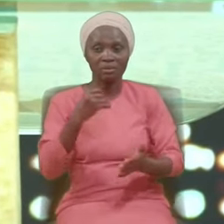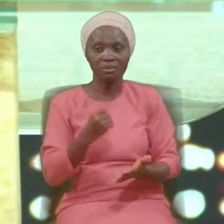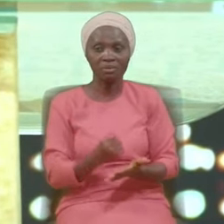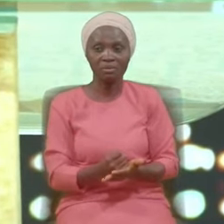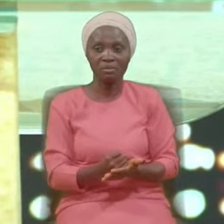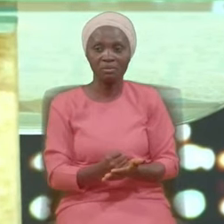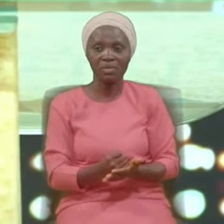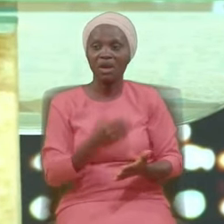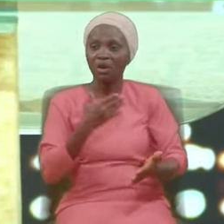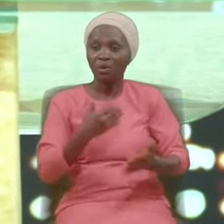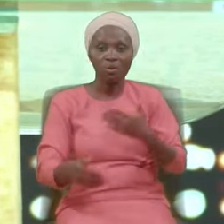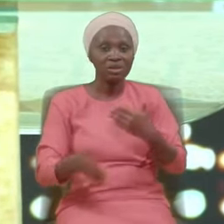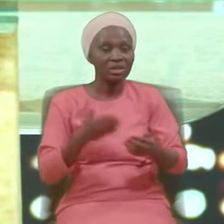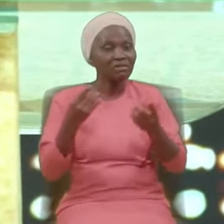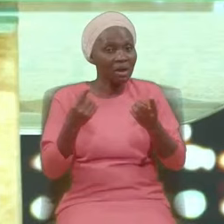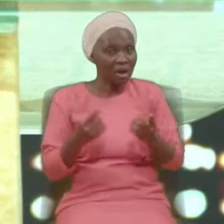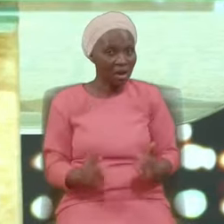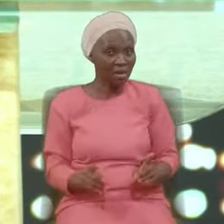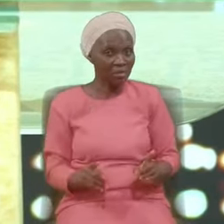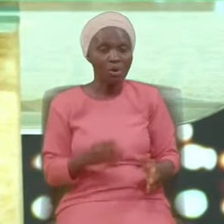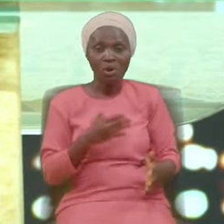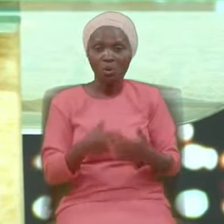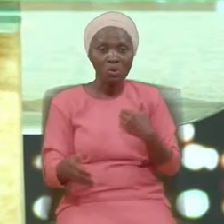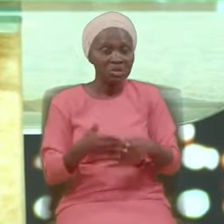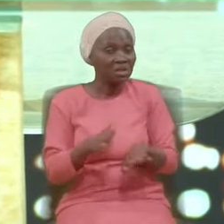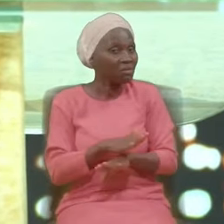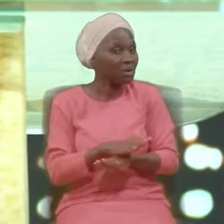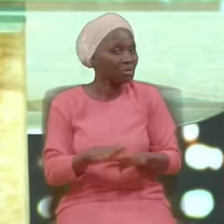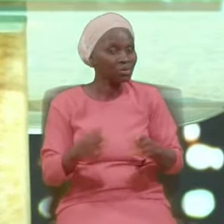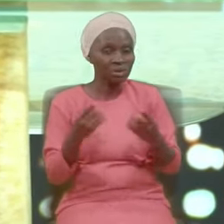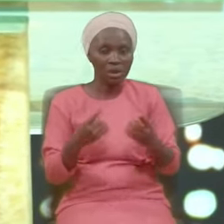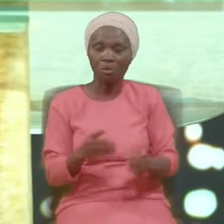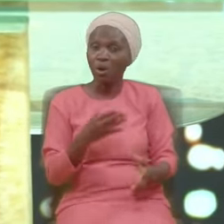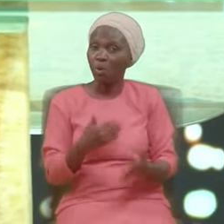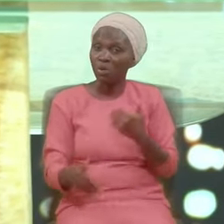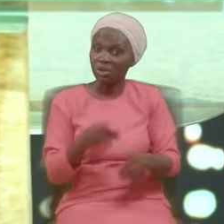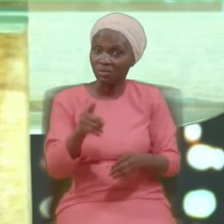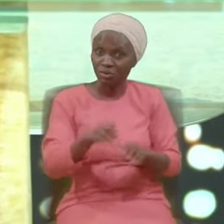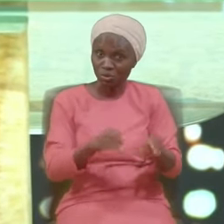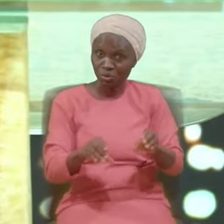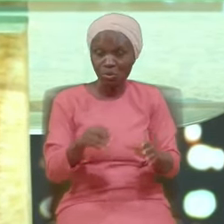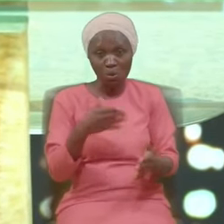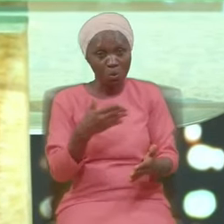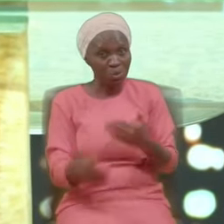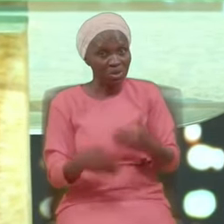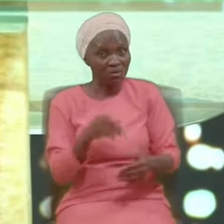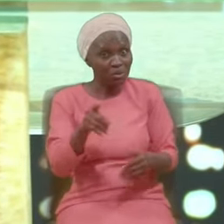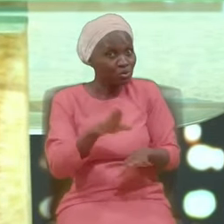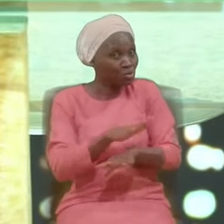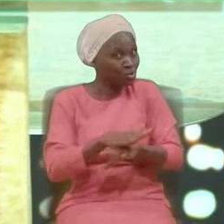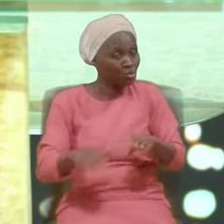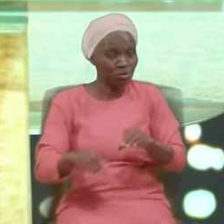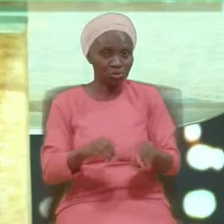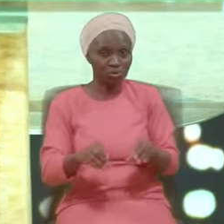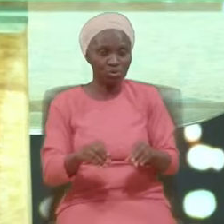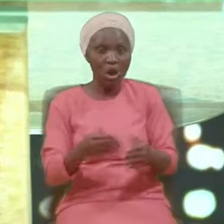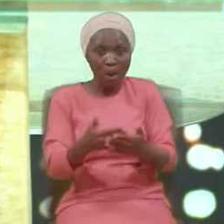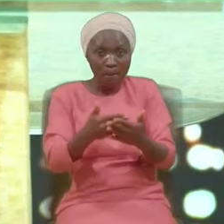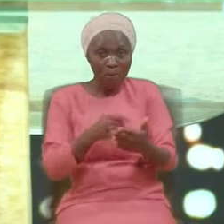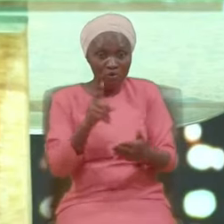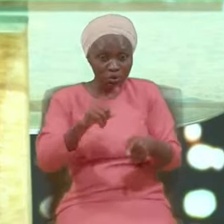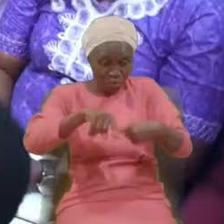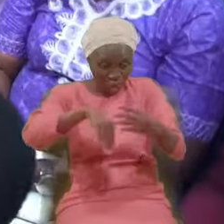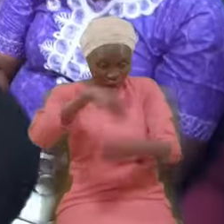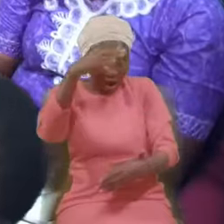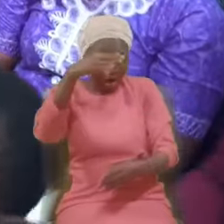and whatever does not happen, whatever you do, whatever you don't do, before you go out of that gate